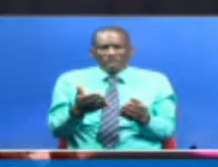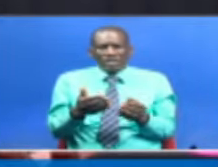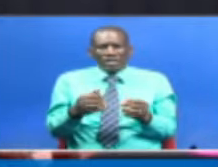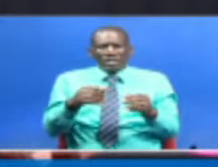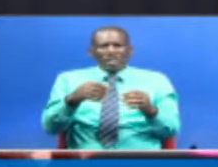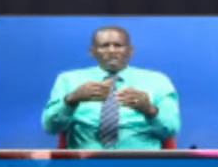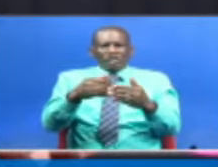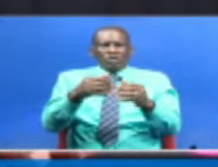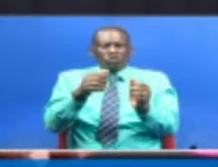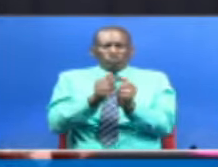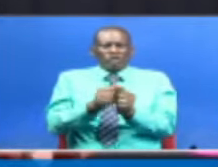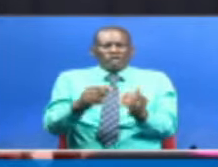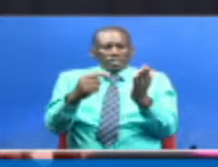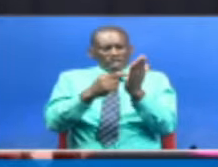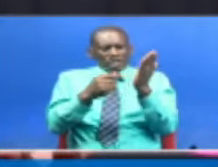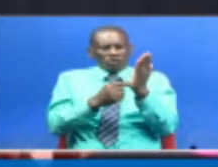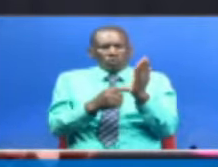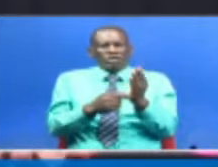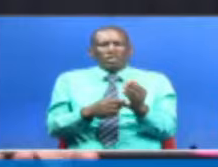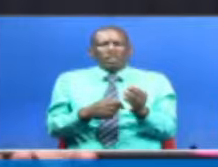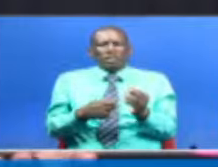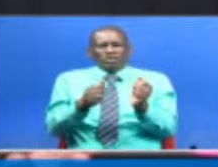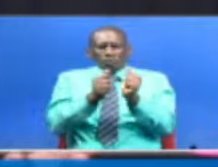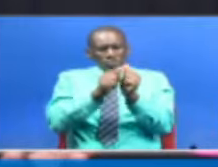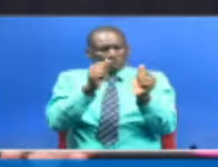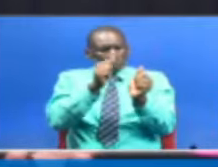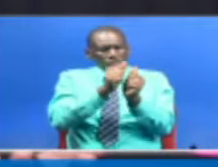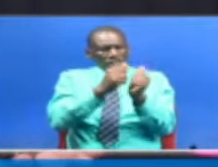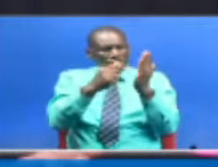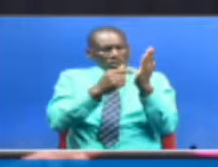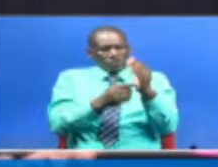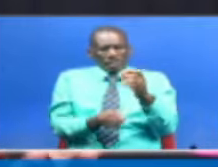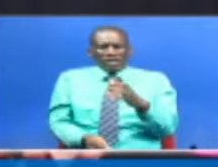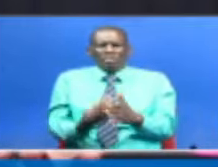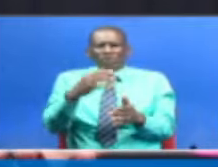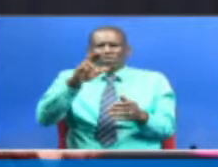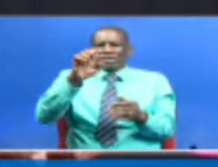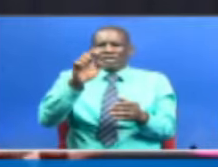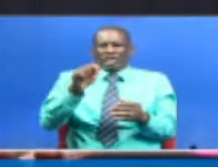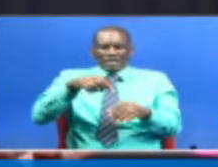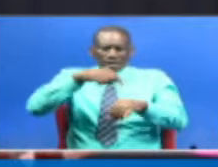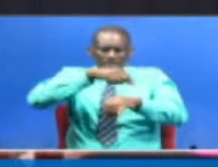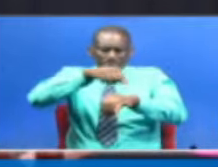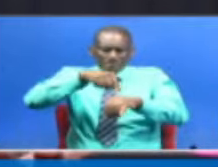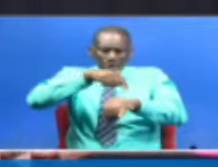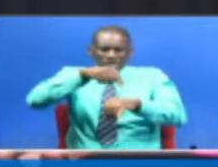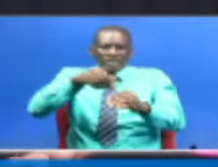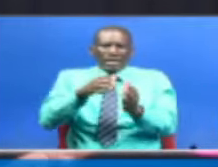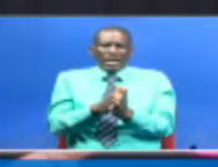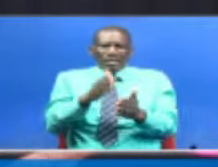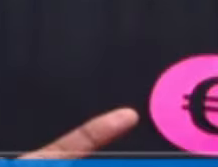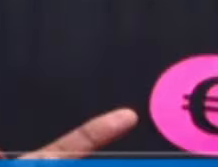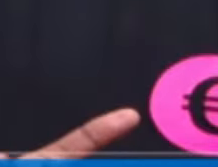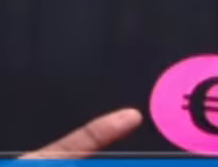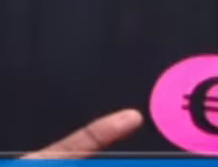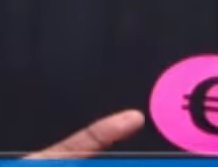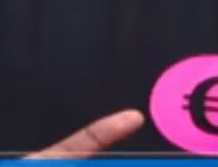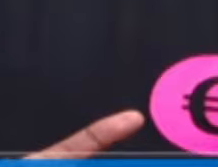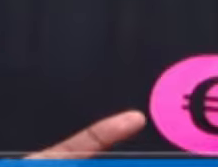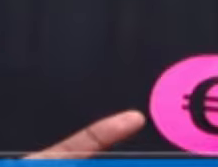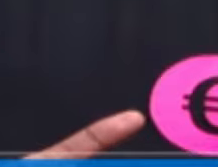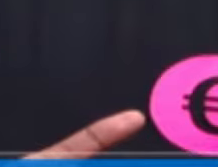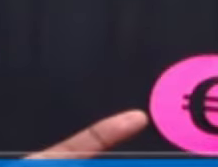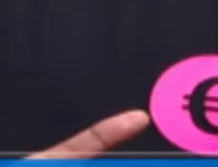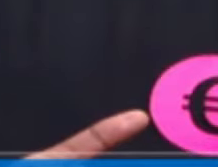technology, with the coming up of the net metering and the fact that we also do allow and